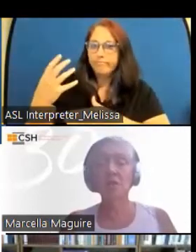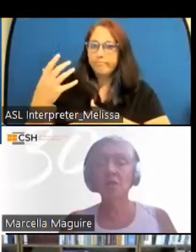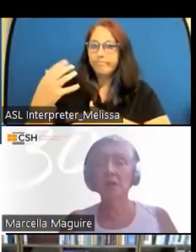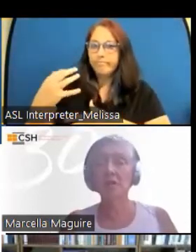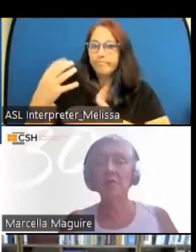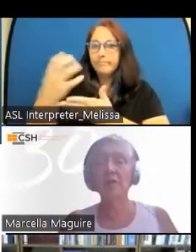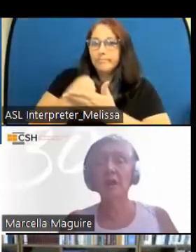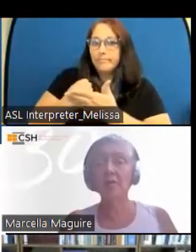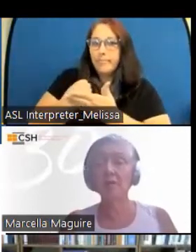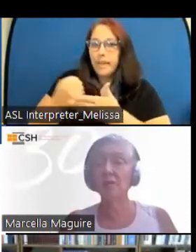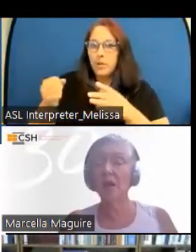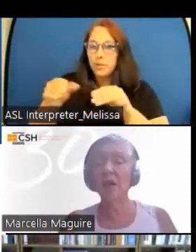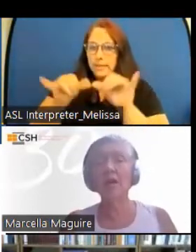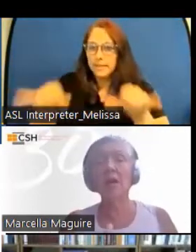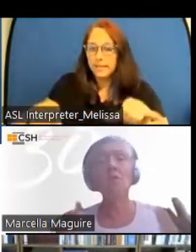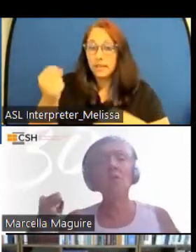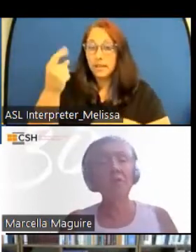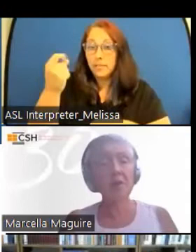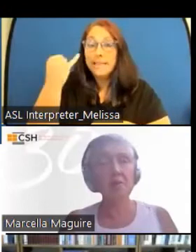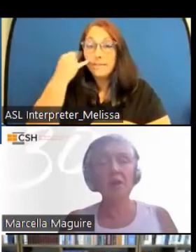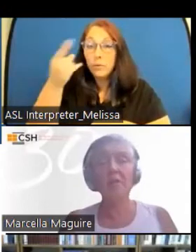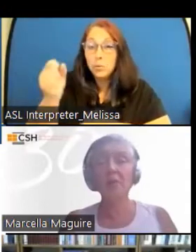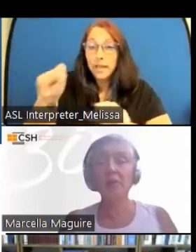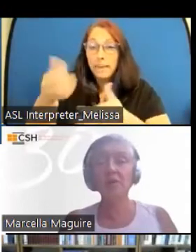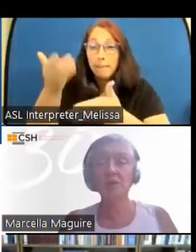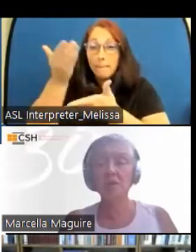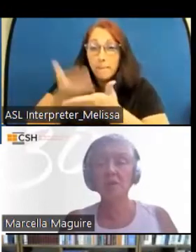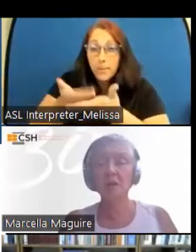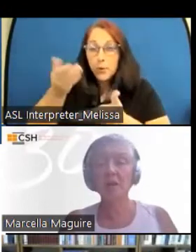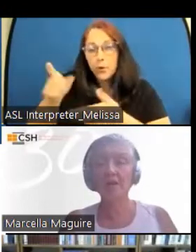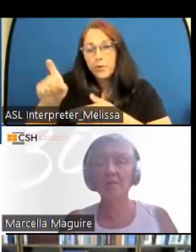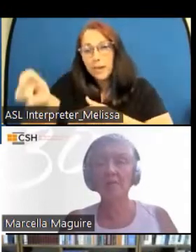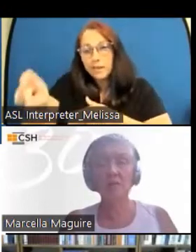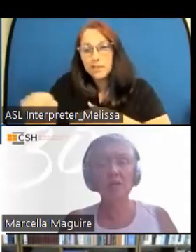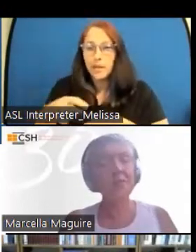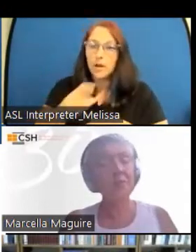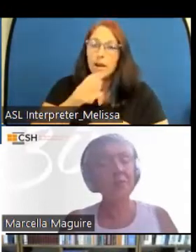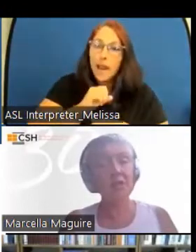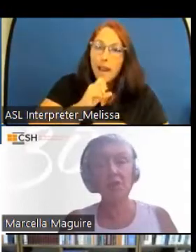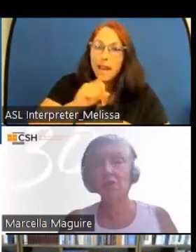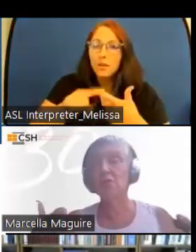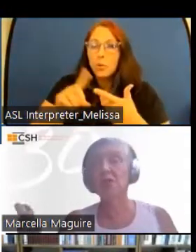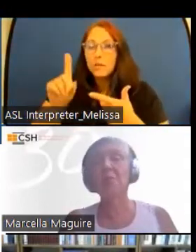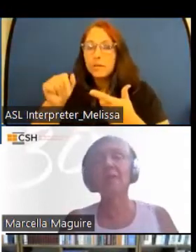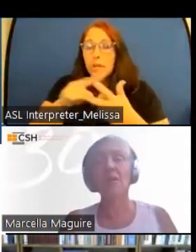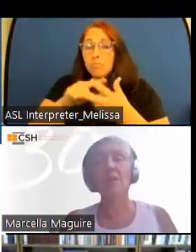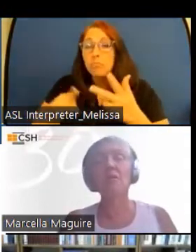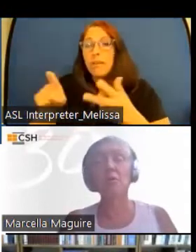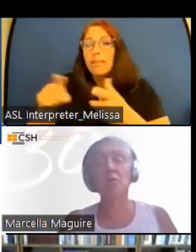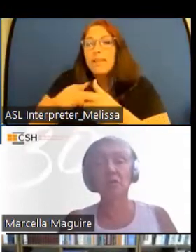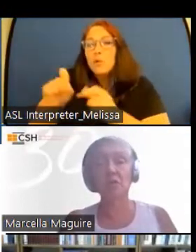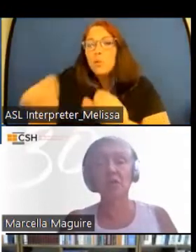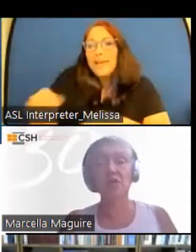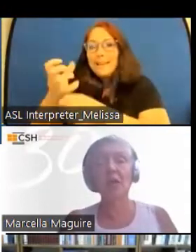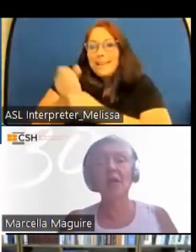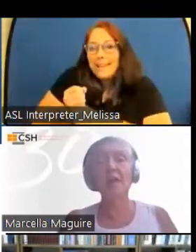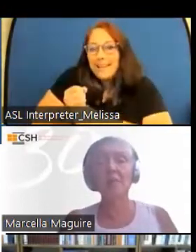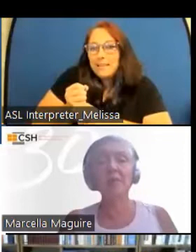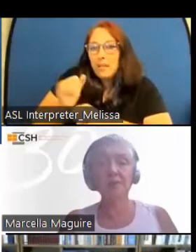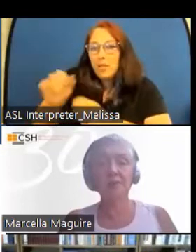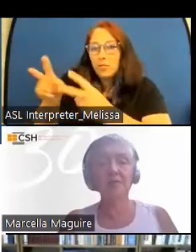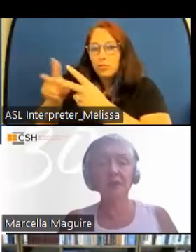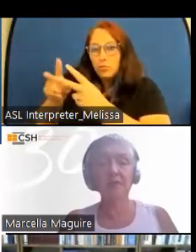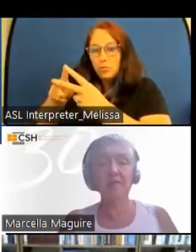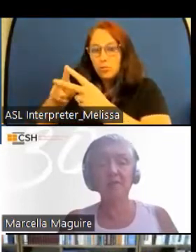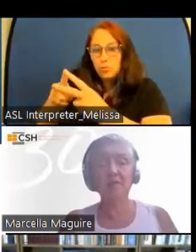no such entitlement on the housing side. When the budget is used up, the budget is used up and there are no more resources. That